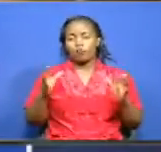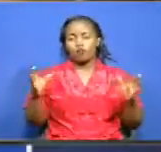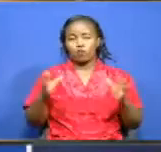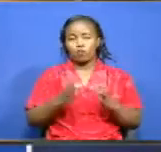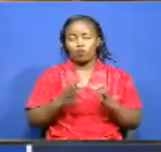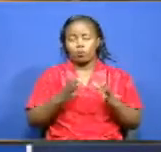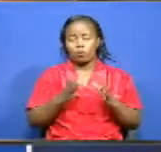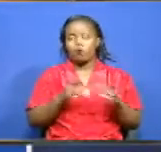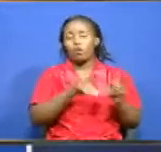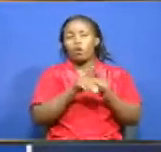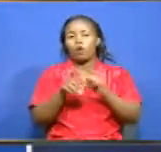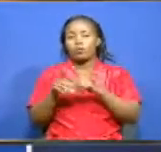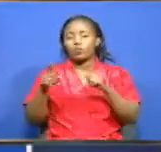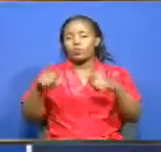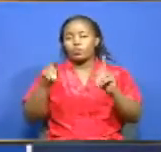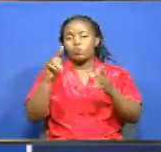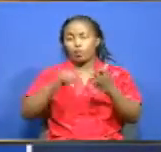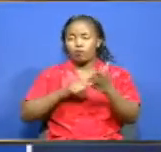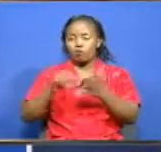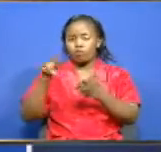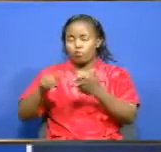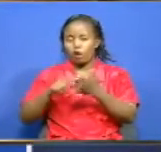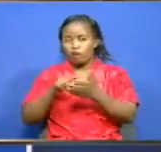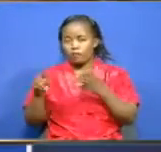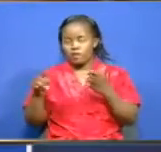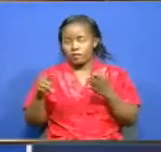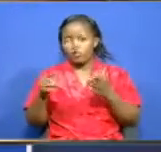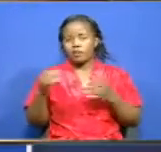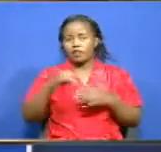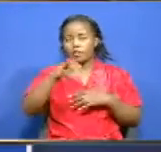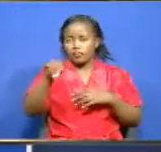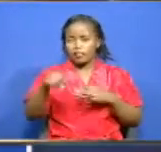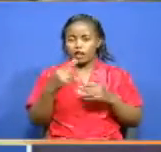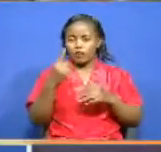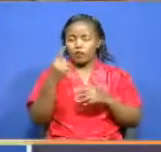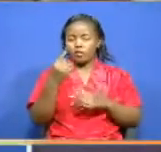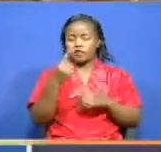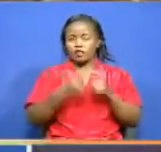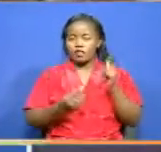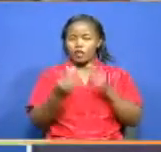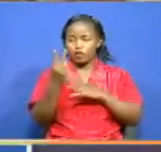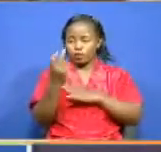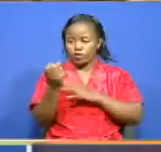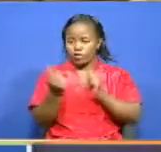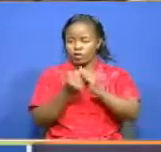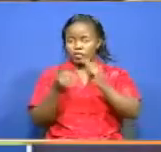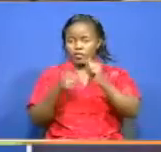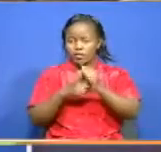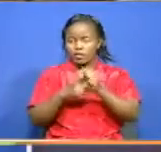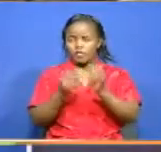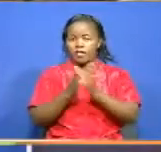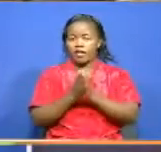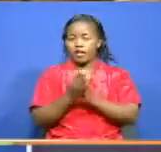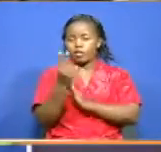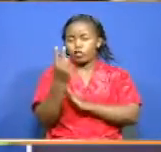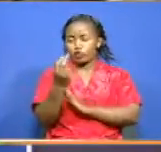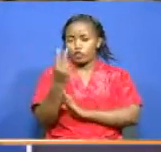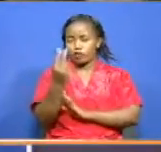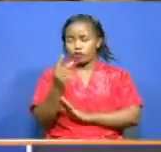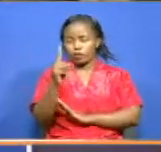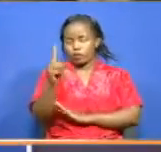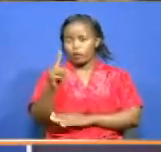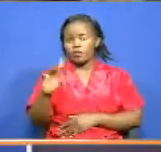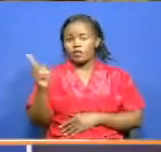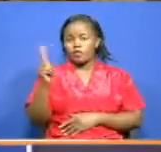Mungai. He is said to have committed that offence on January 1, 2016 and March 3, 2021 in Nairobi. Josephat denied